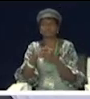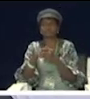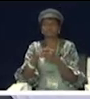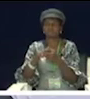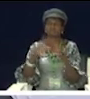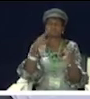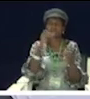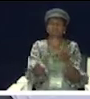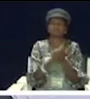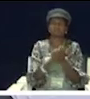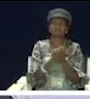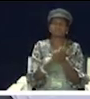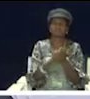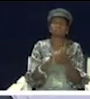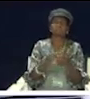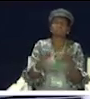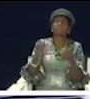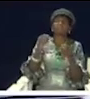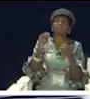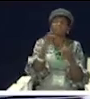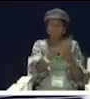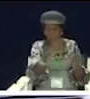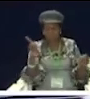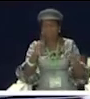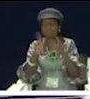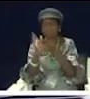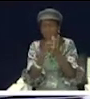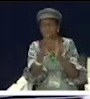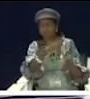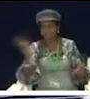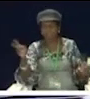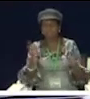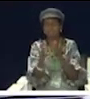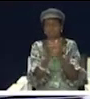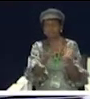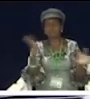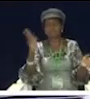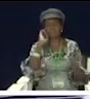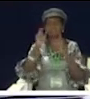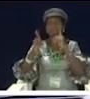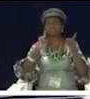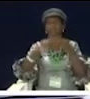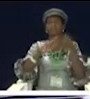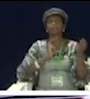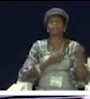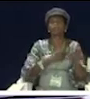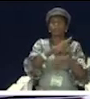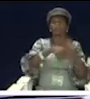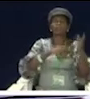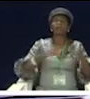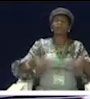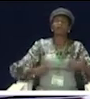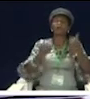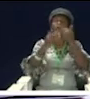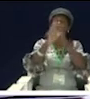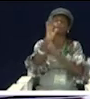Passage upon passage upon passage, and he talked to us about how God